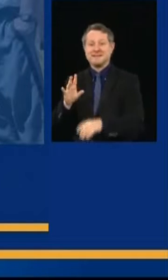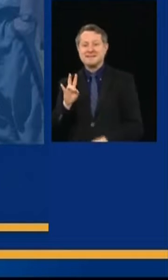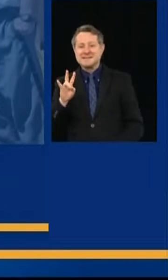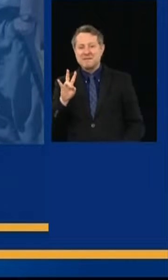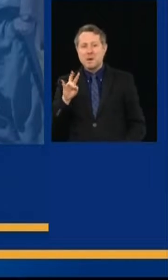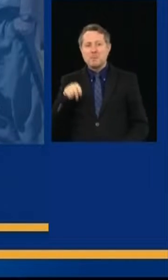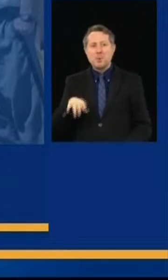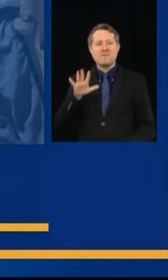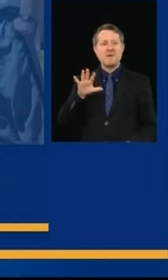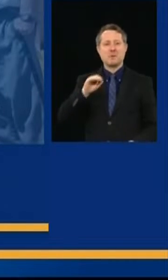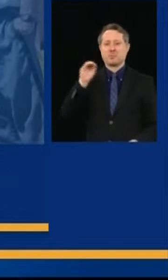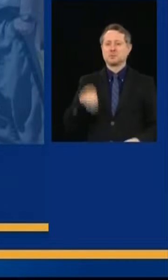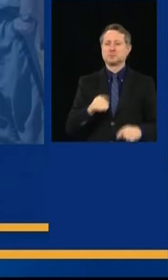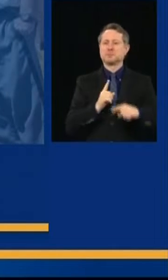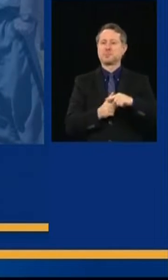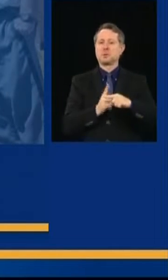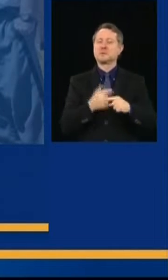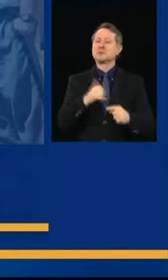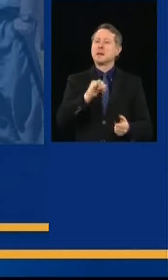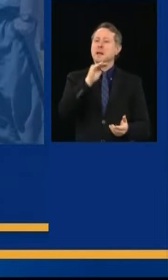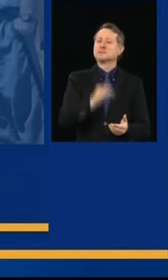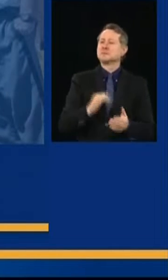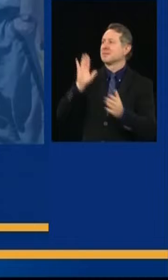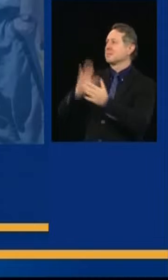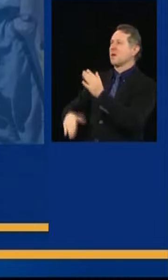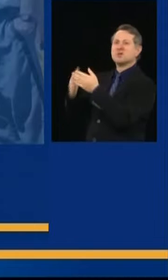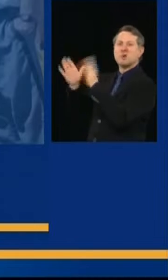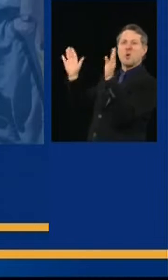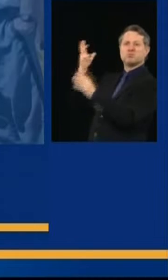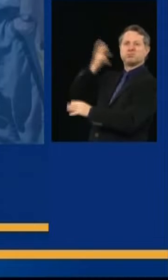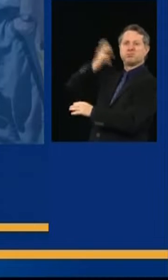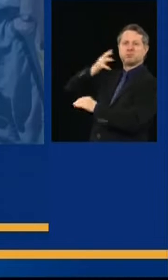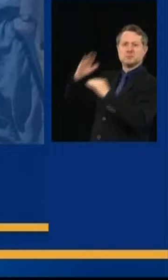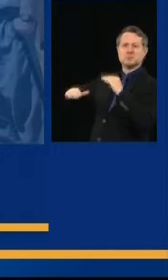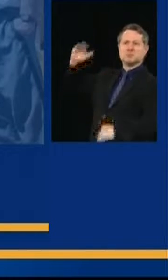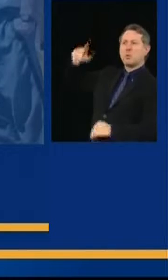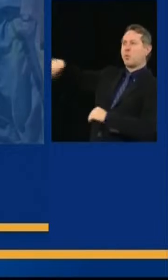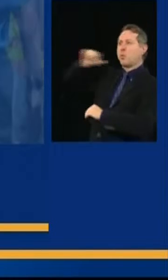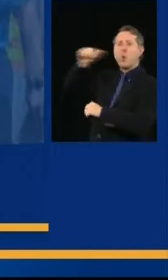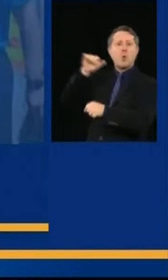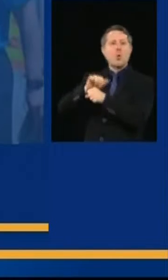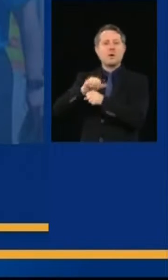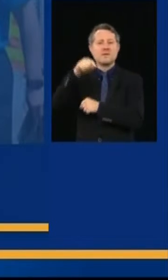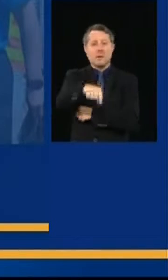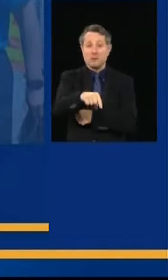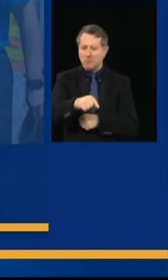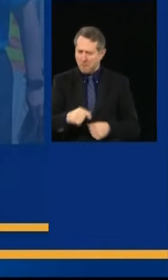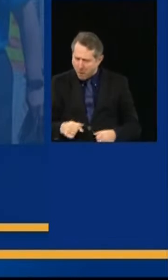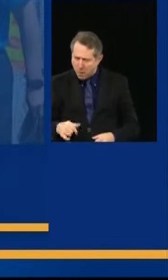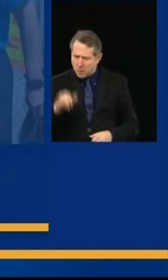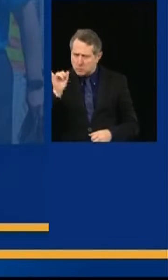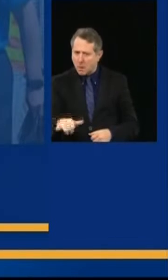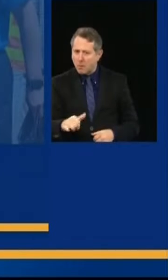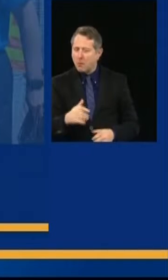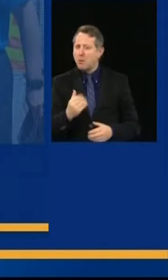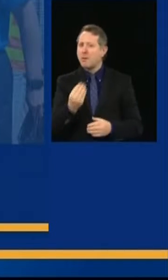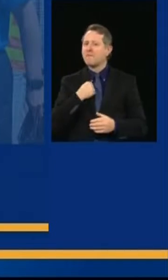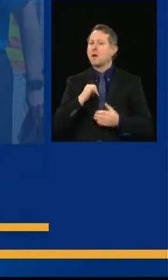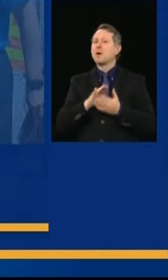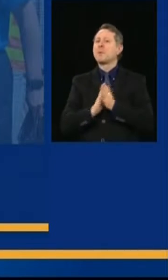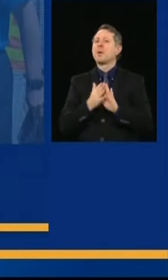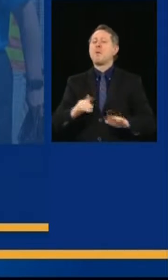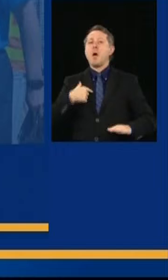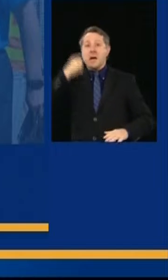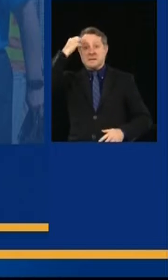general population rate. So that should give us all some peace of mind that the